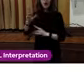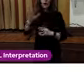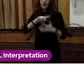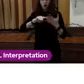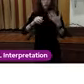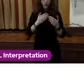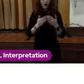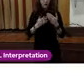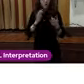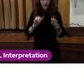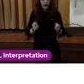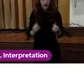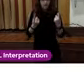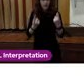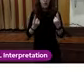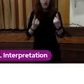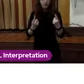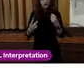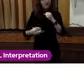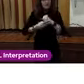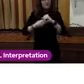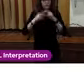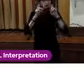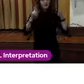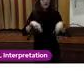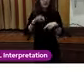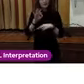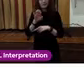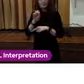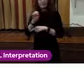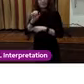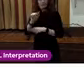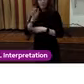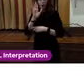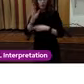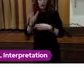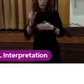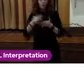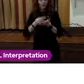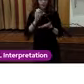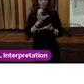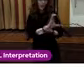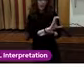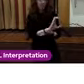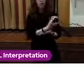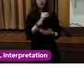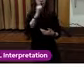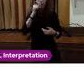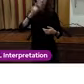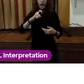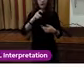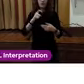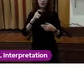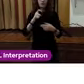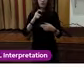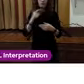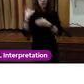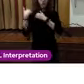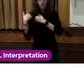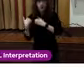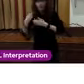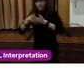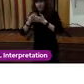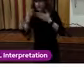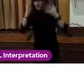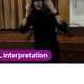thousands of dollars back so that you can continue to work on processing that emotional loss, but you don't have to have that financial burden on top